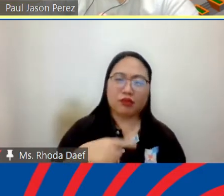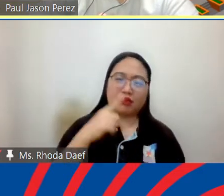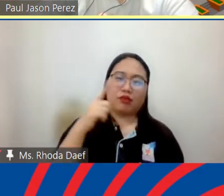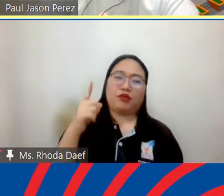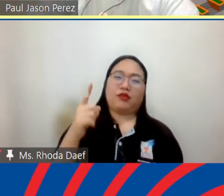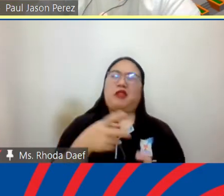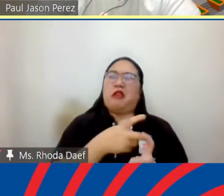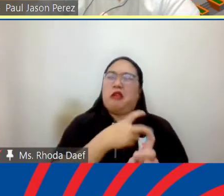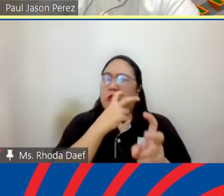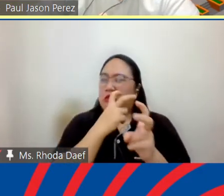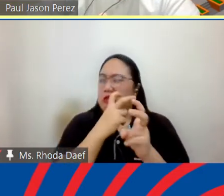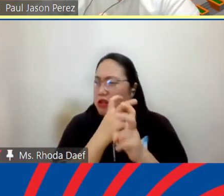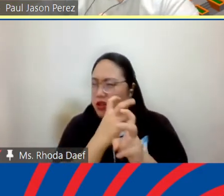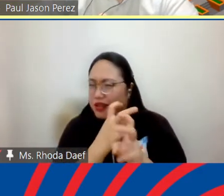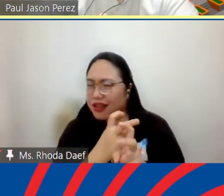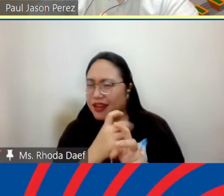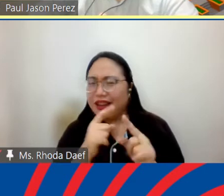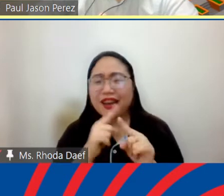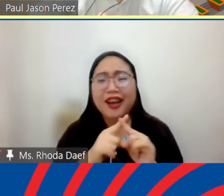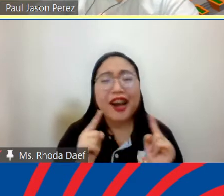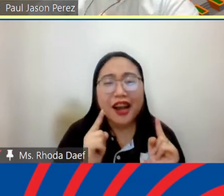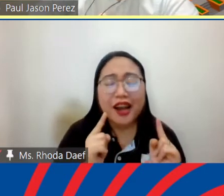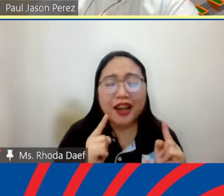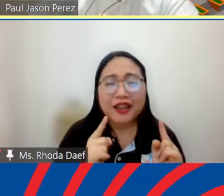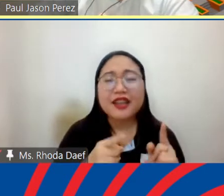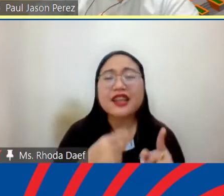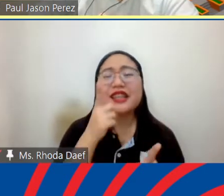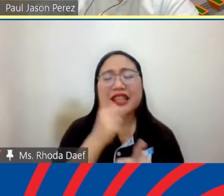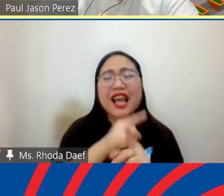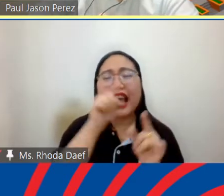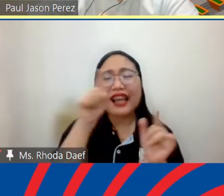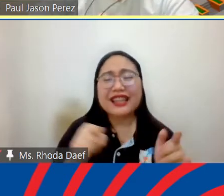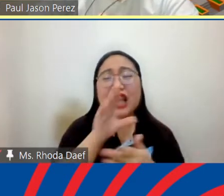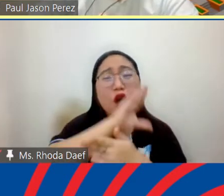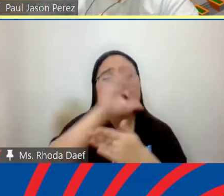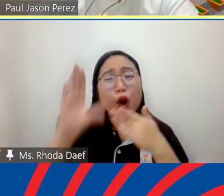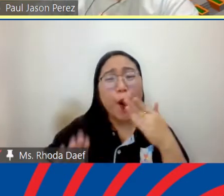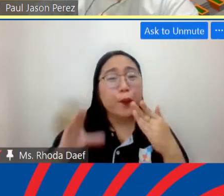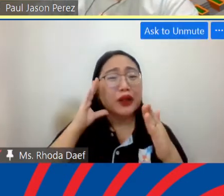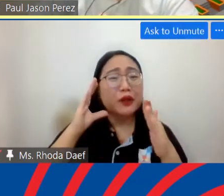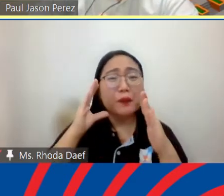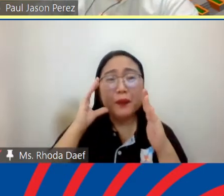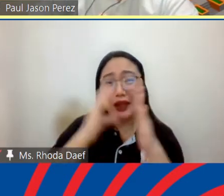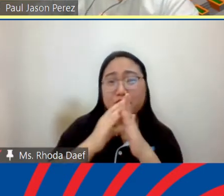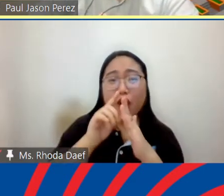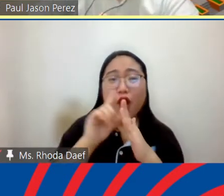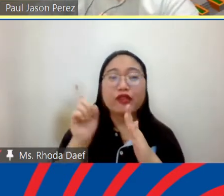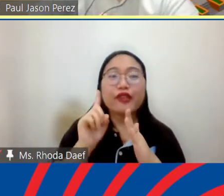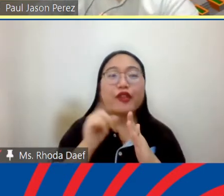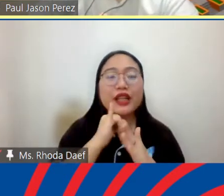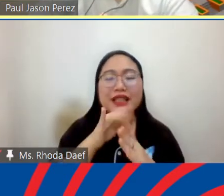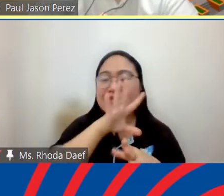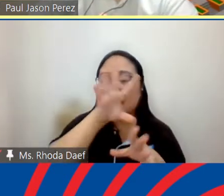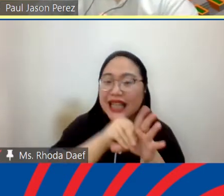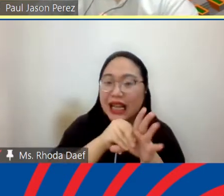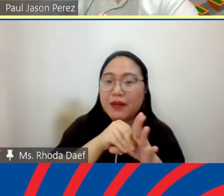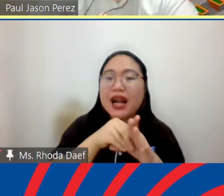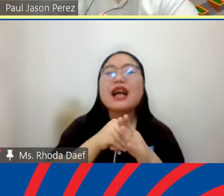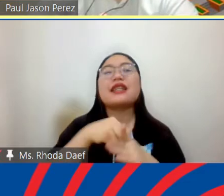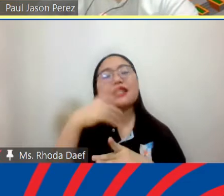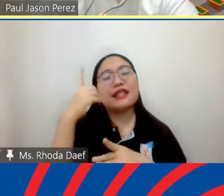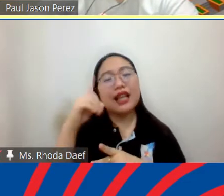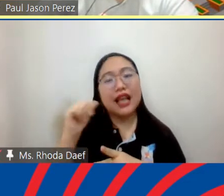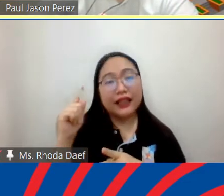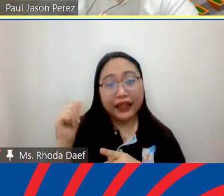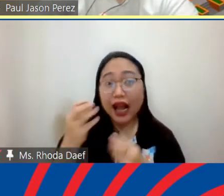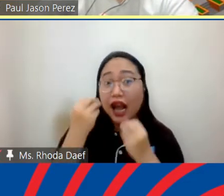it actually paints a complete picture of what is involved in data management. So from here